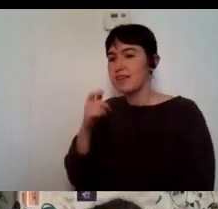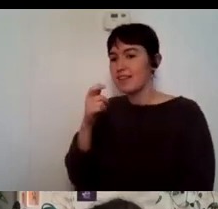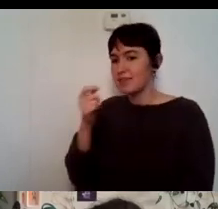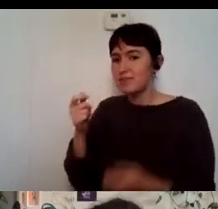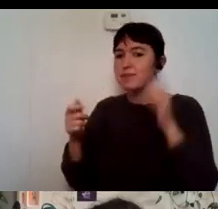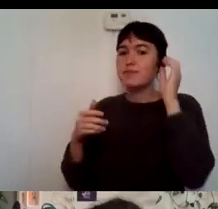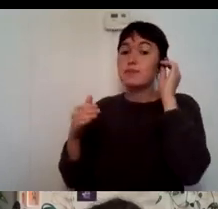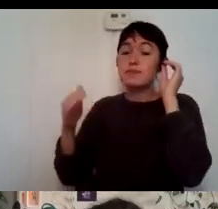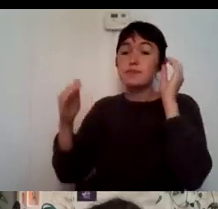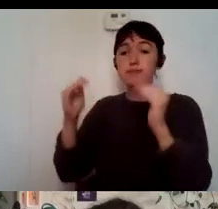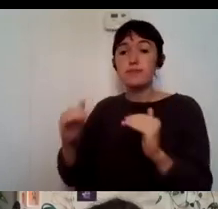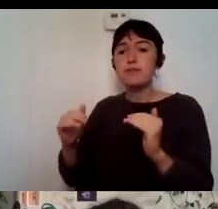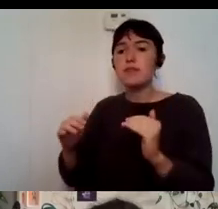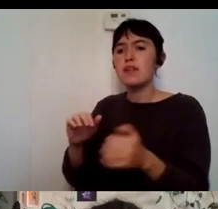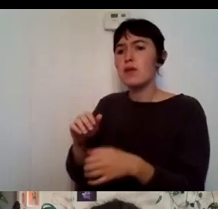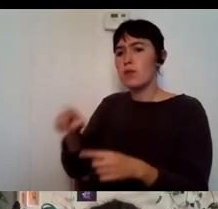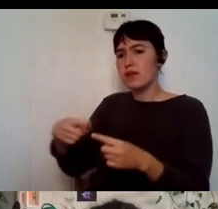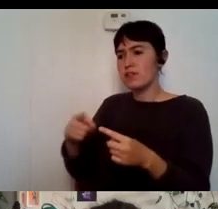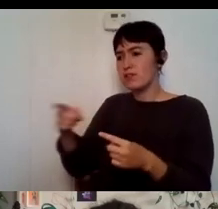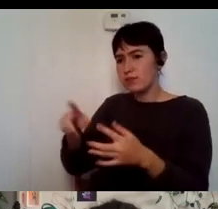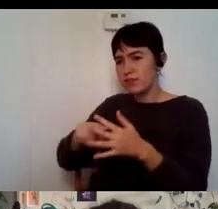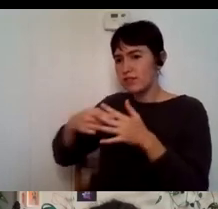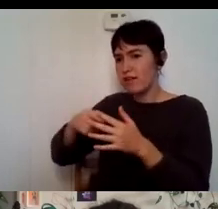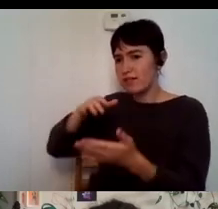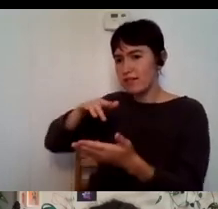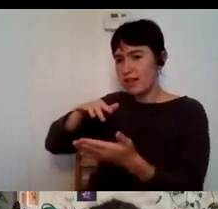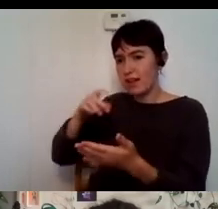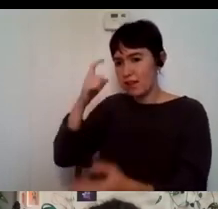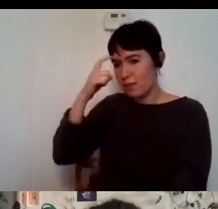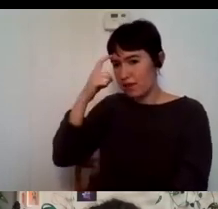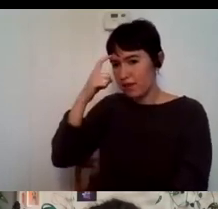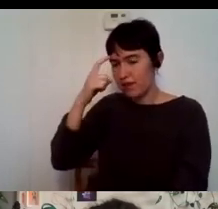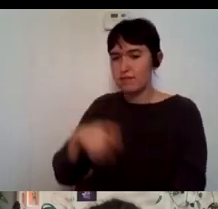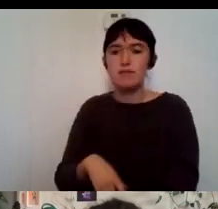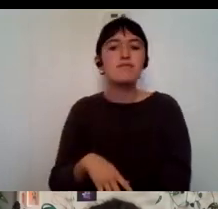I started studying the brain in